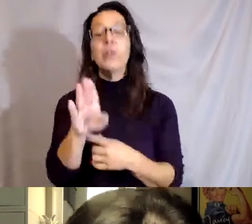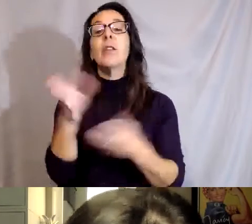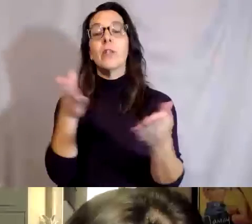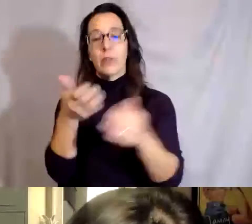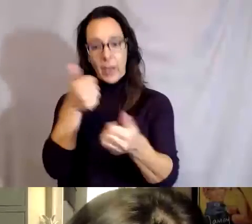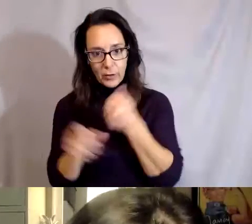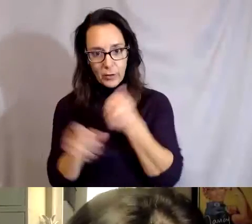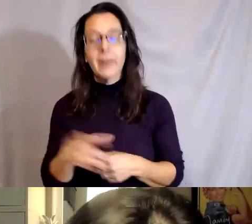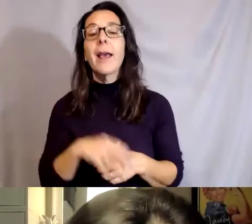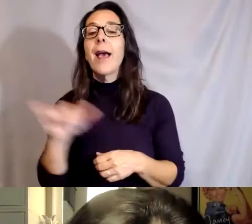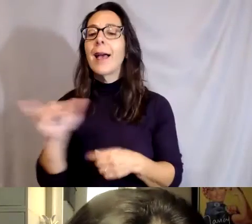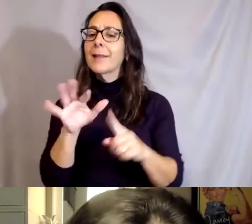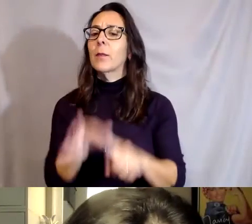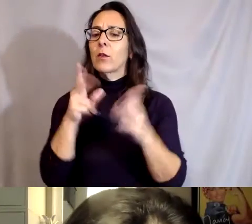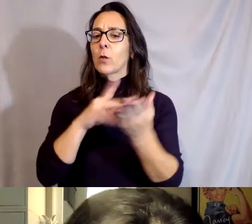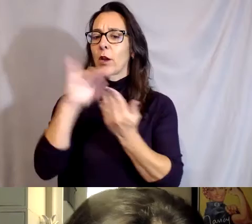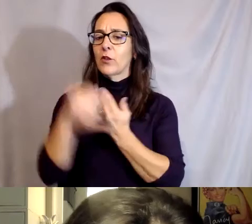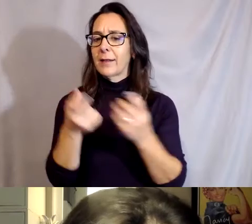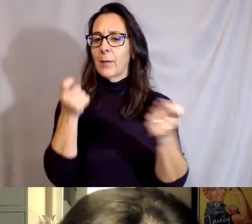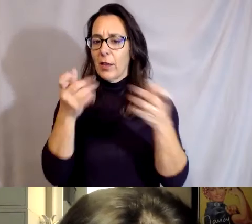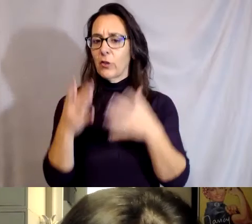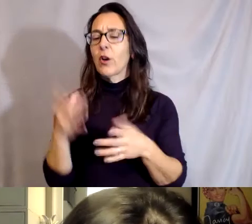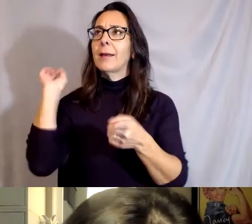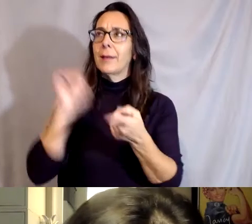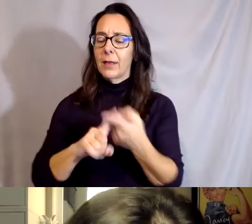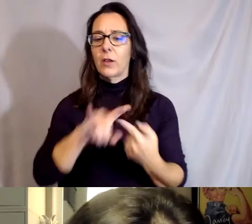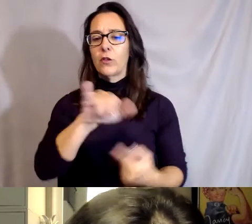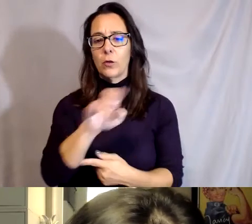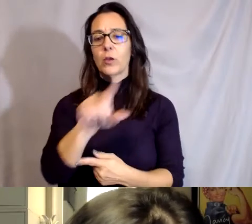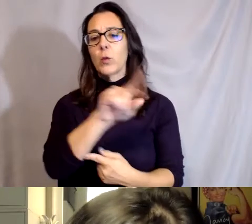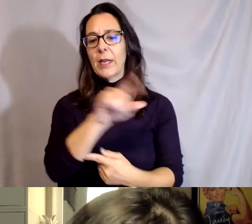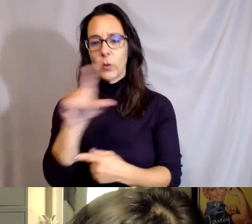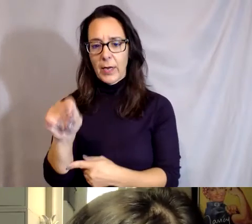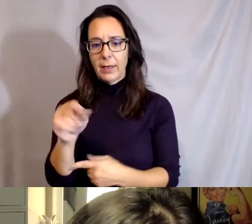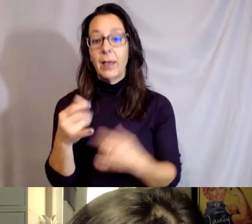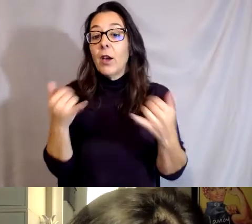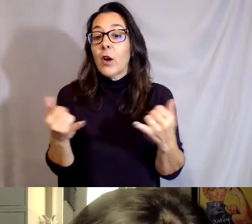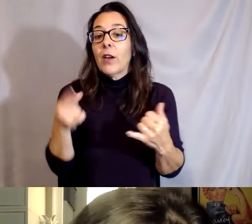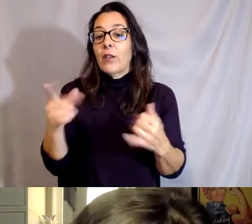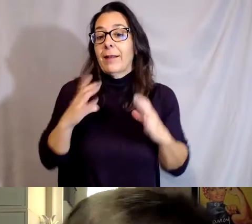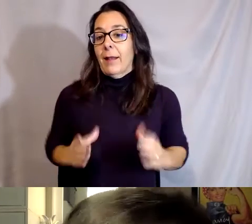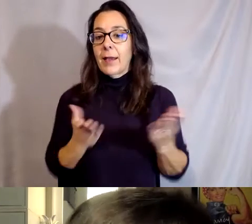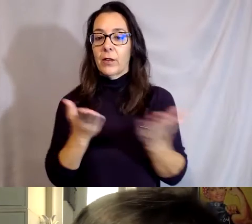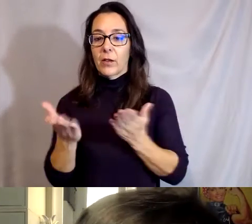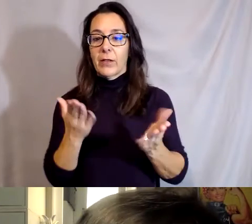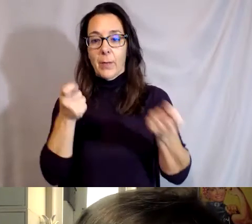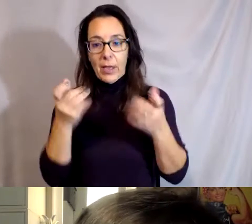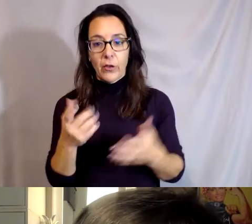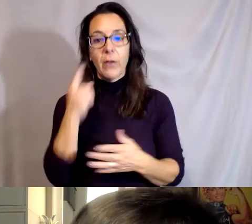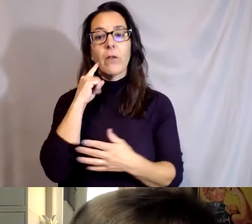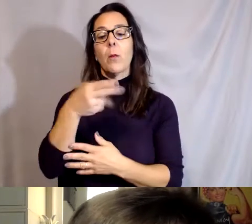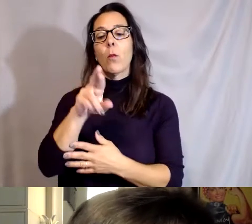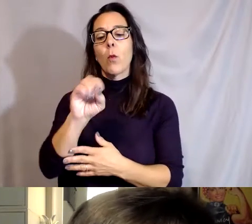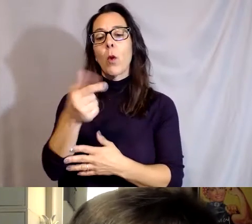as her special projects manager until June of 2020. Jennifer is currently the client services manager at Progressive